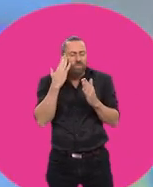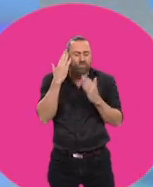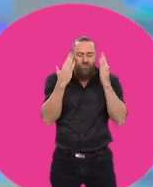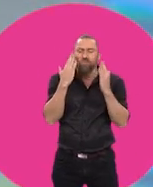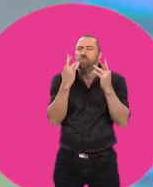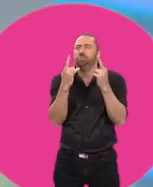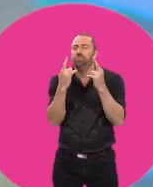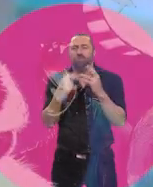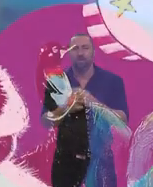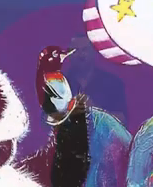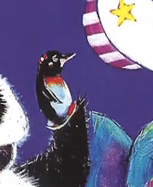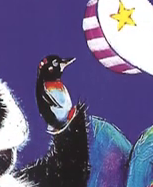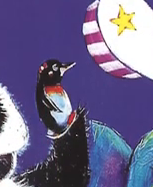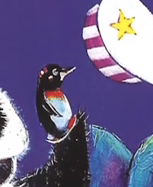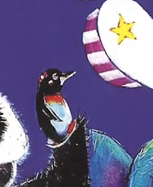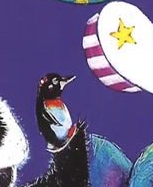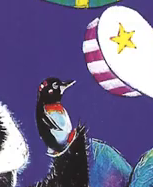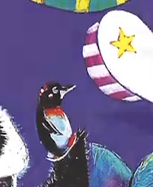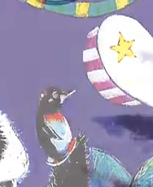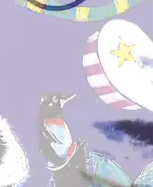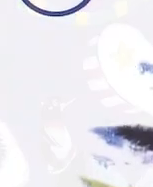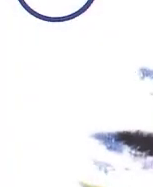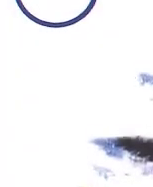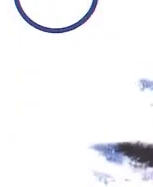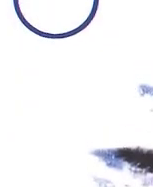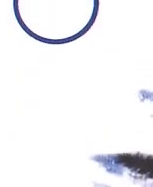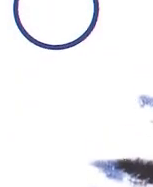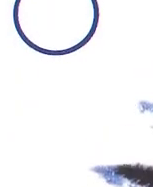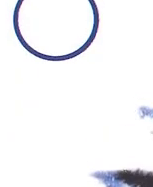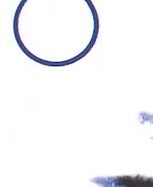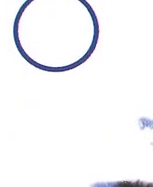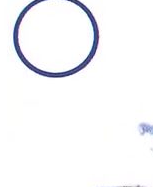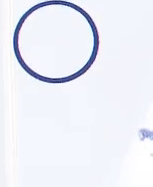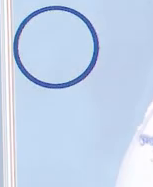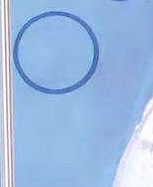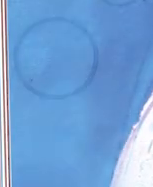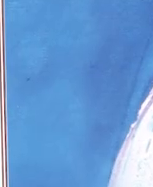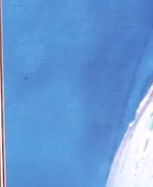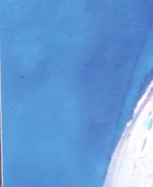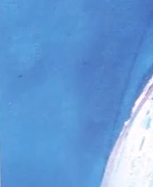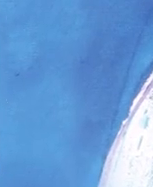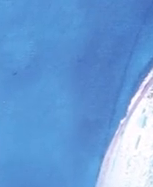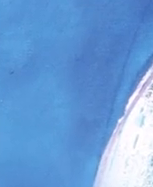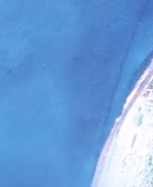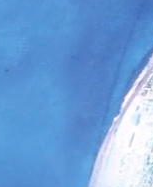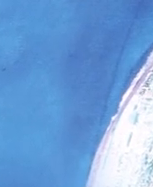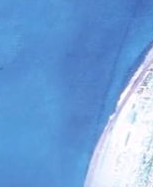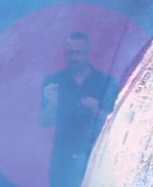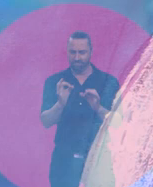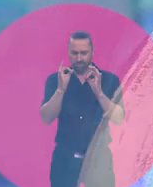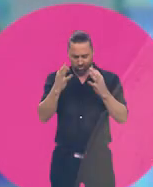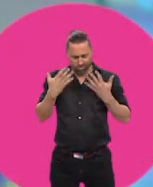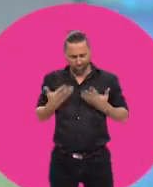really like how all of his friends took him on an adventure so that he could appreciate his unique qualities and how special he